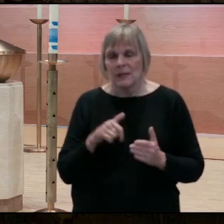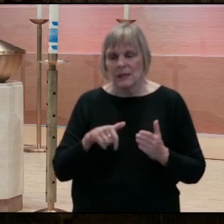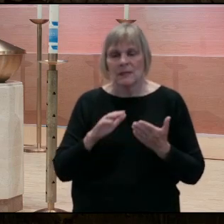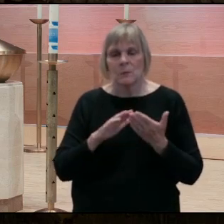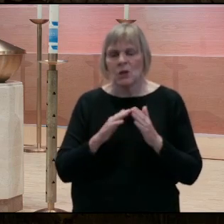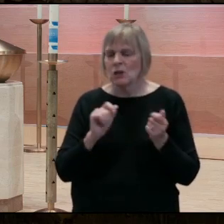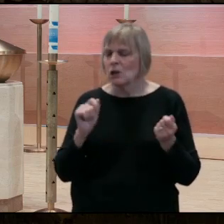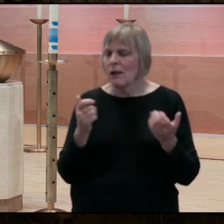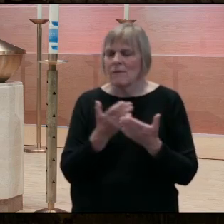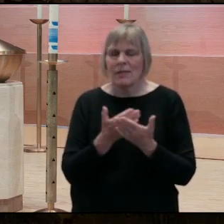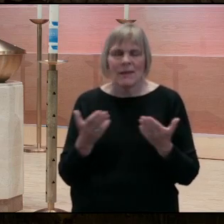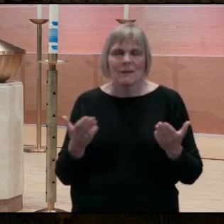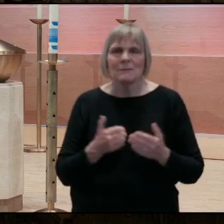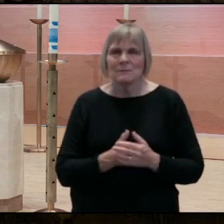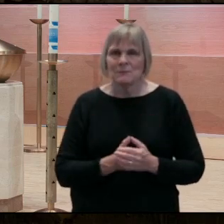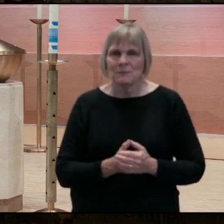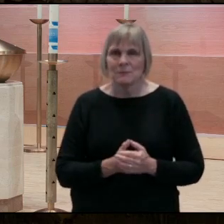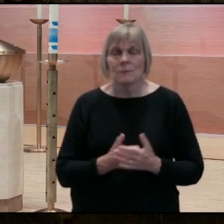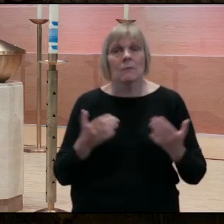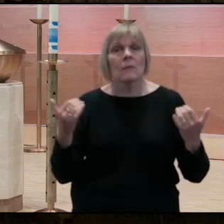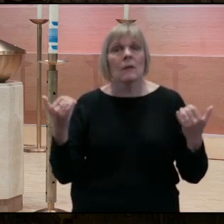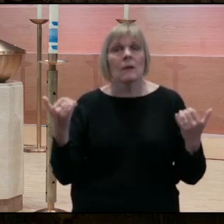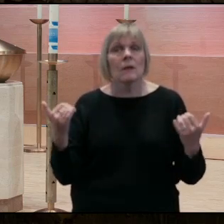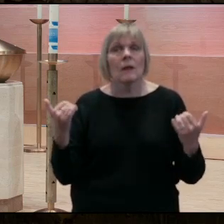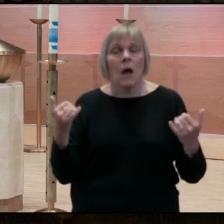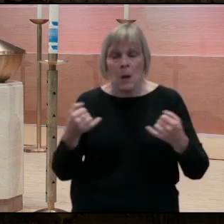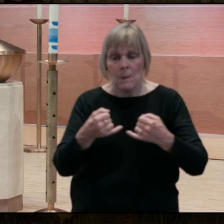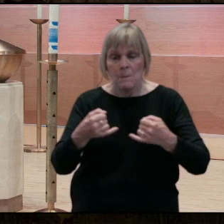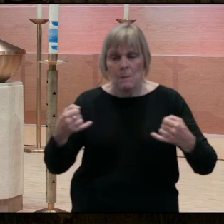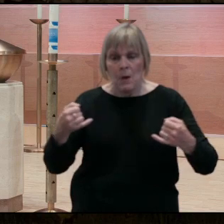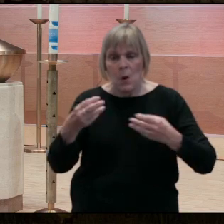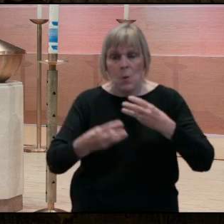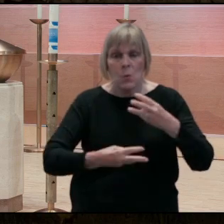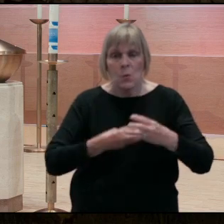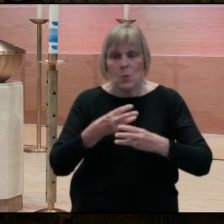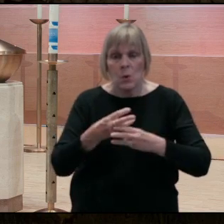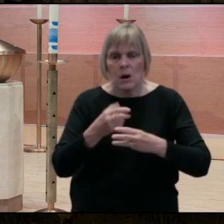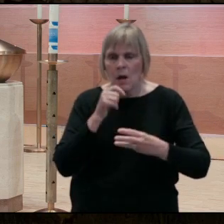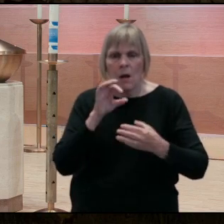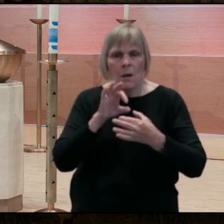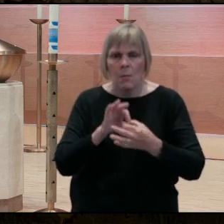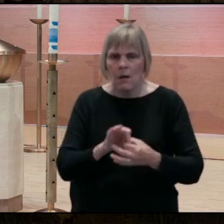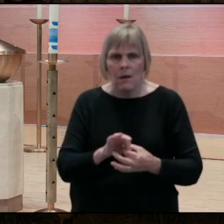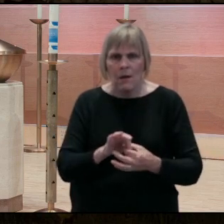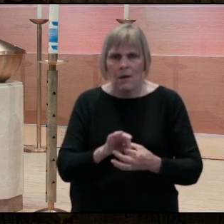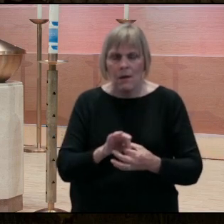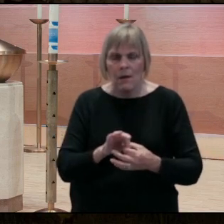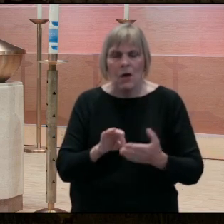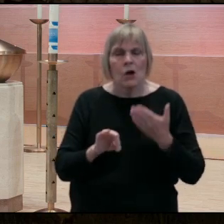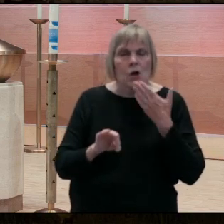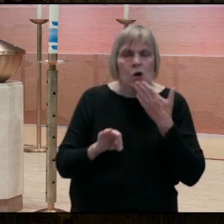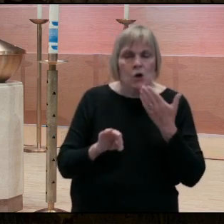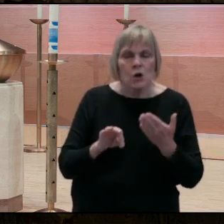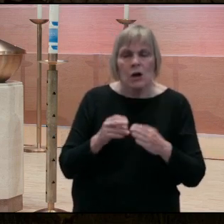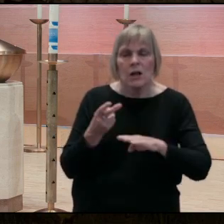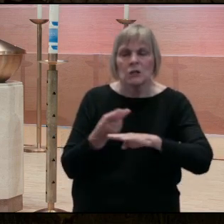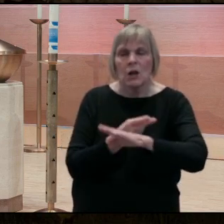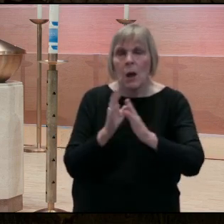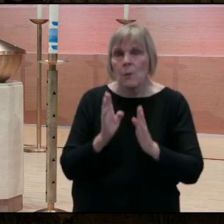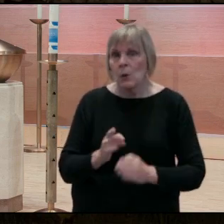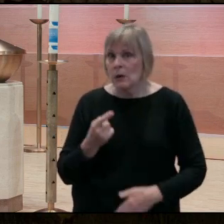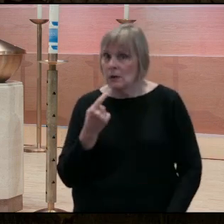it changes everything. Because now the barriers of this world no longer apply. Instead, it's only what the good shepherd